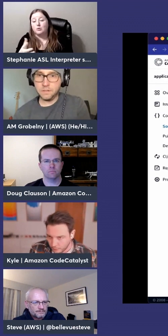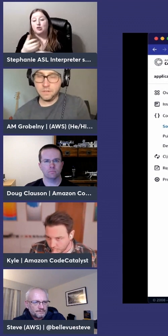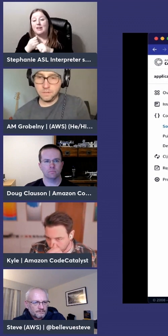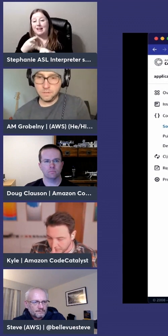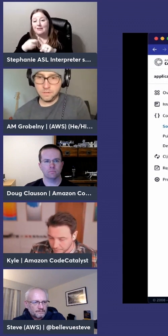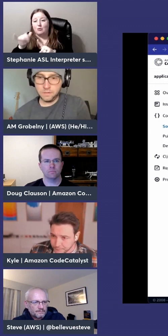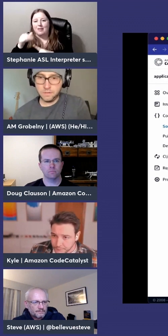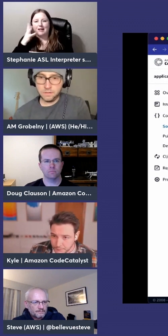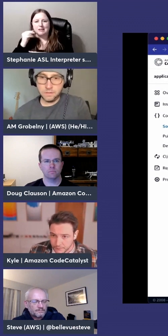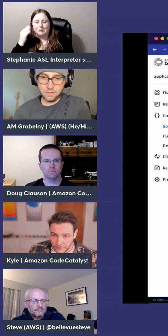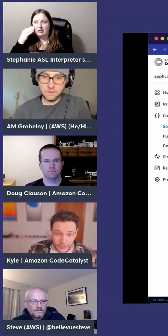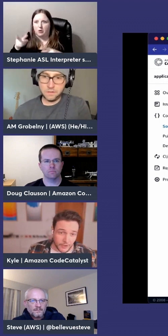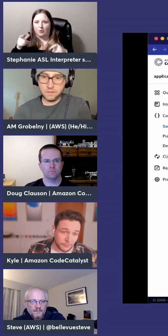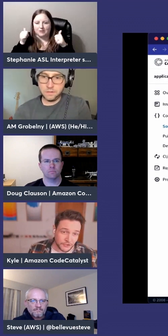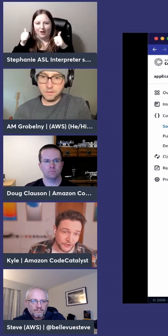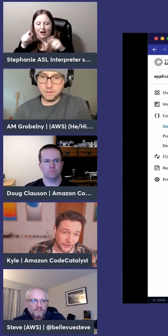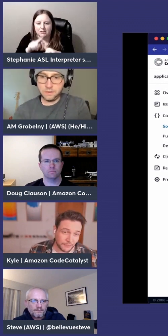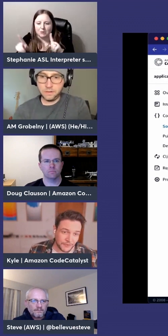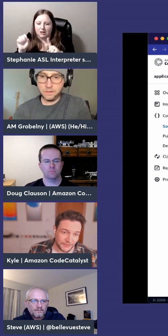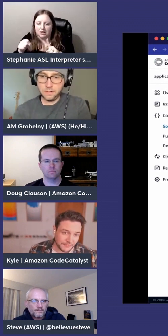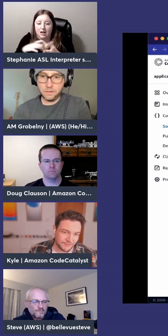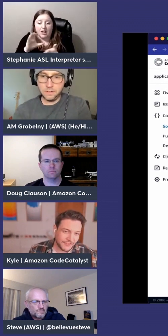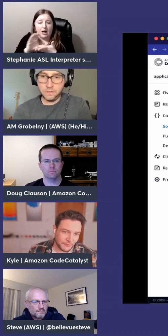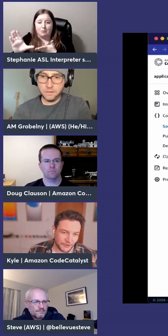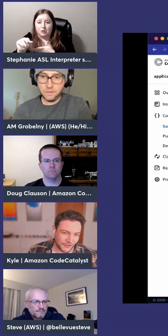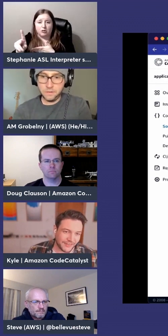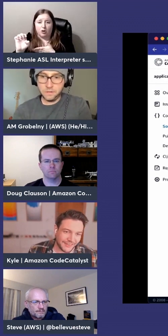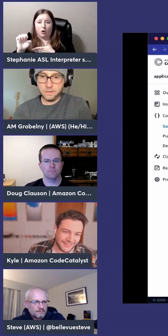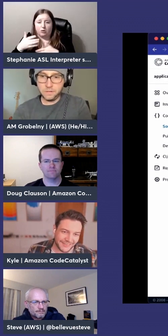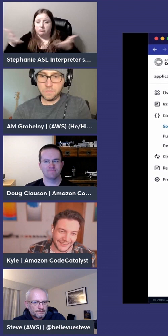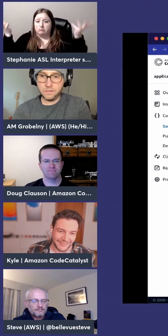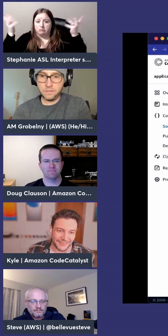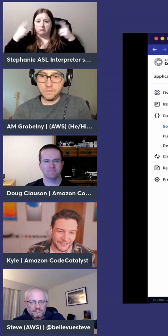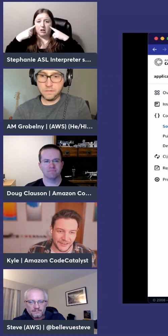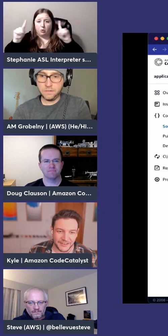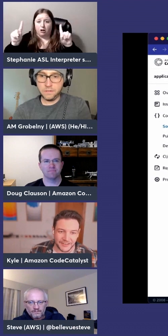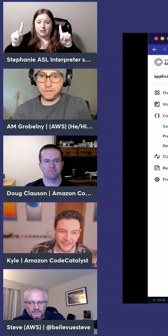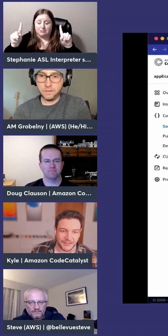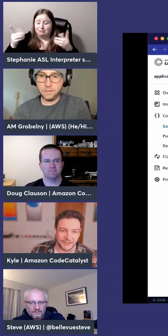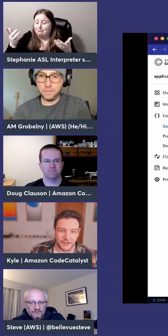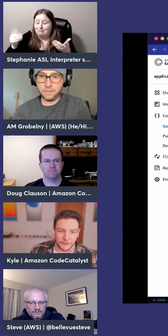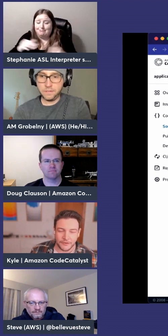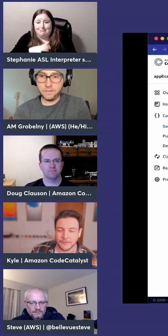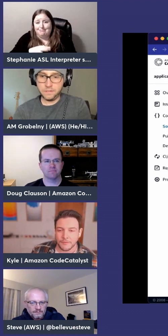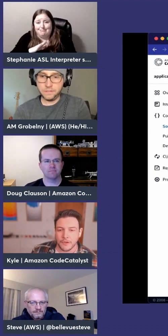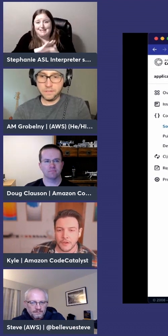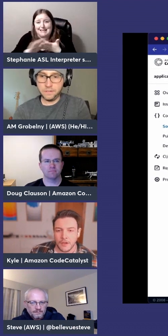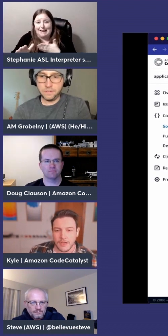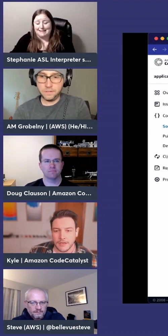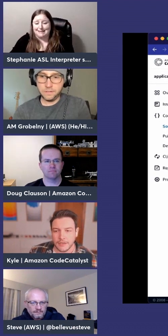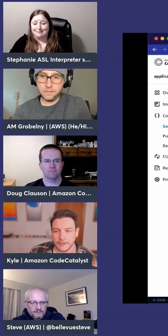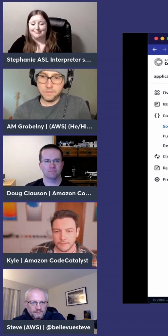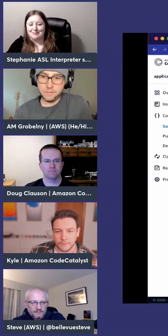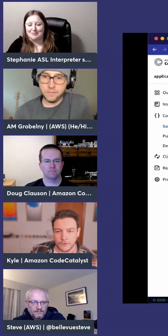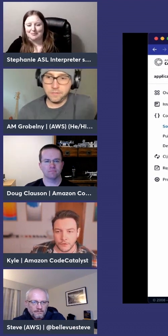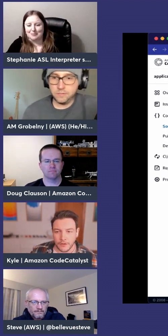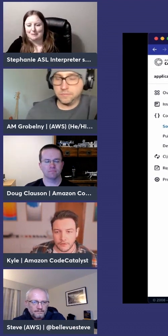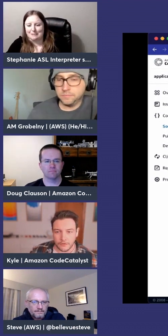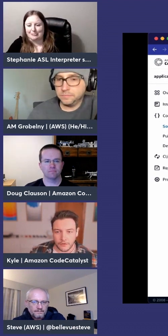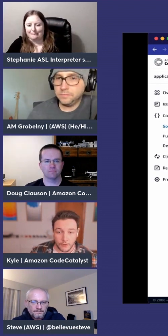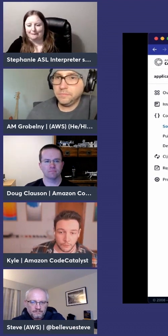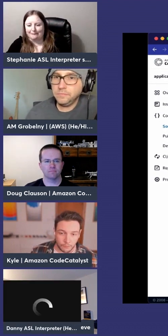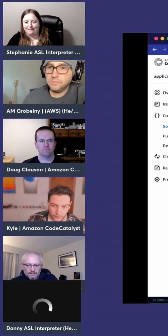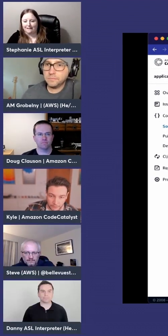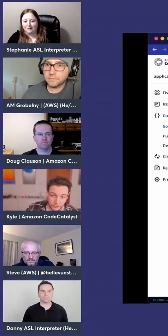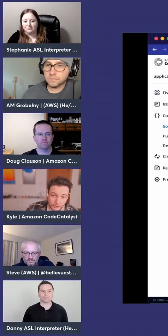little quick, but yeah, I pushed code up and it worked. It's like, it's kind of neat. You get in and out. So